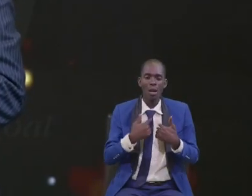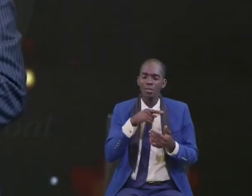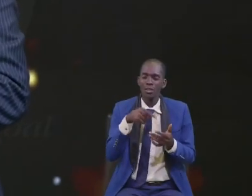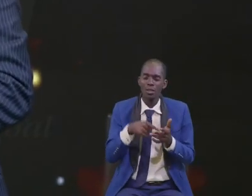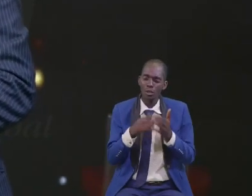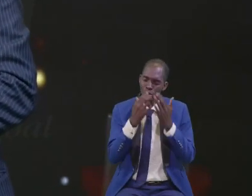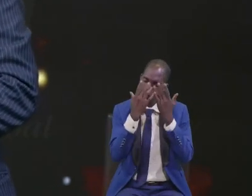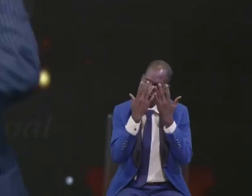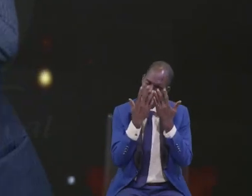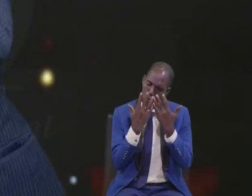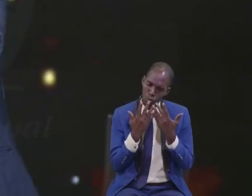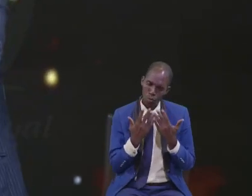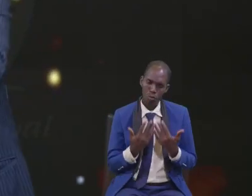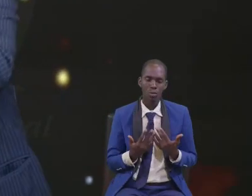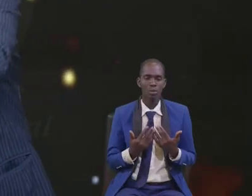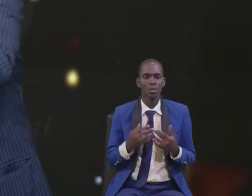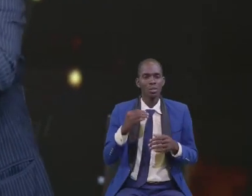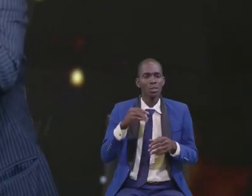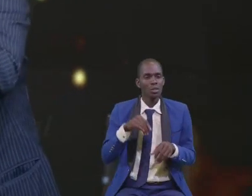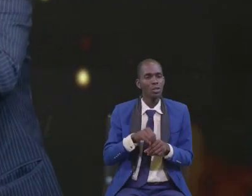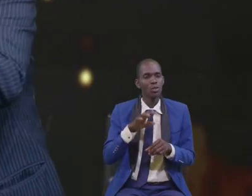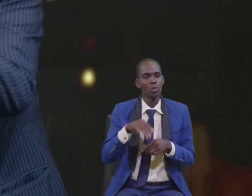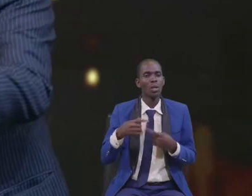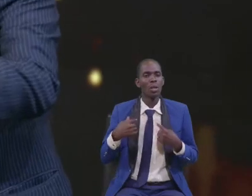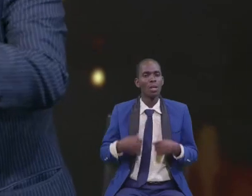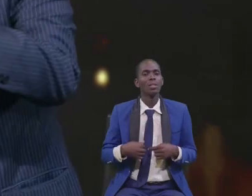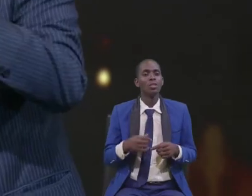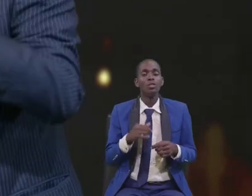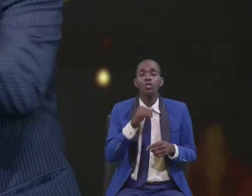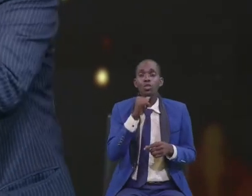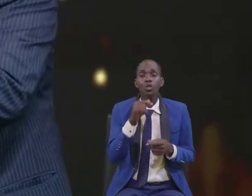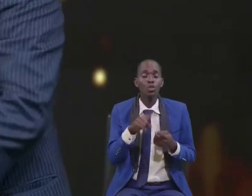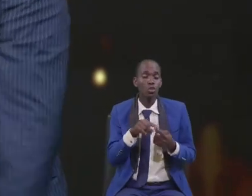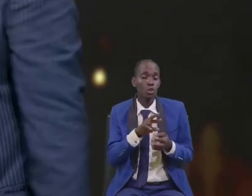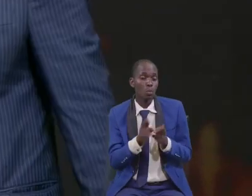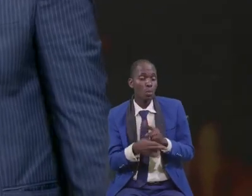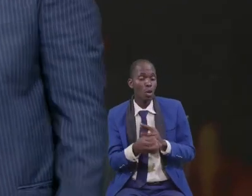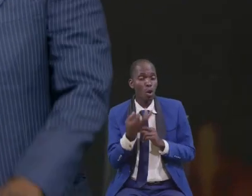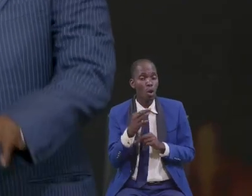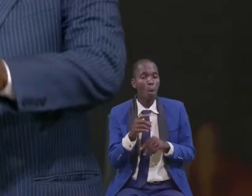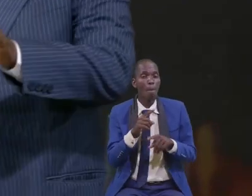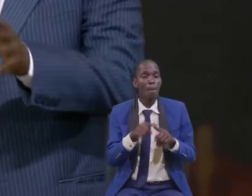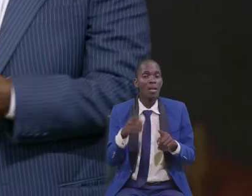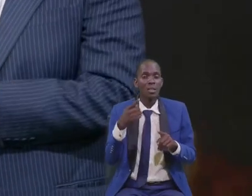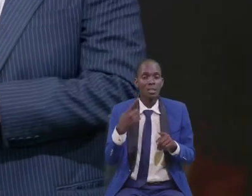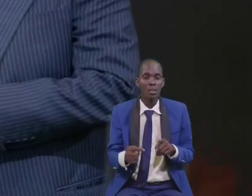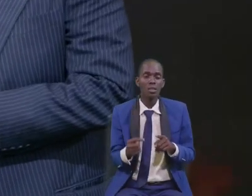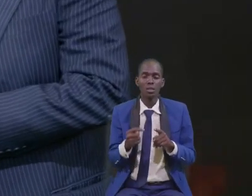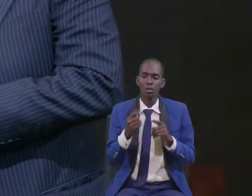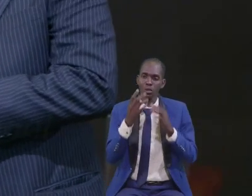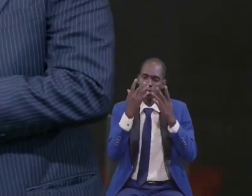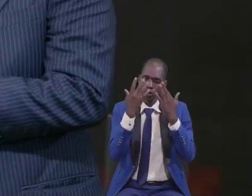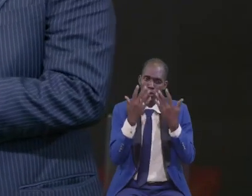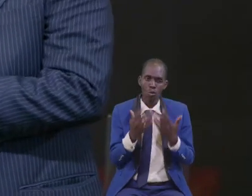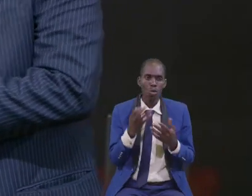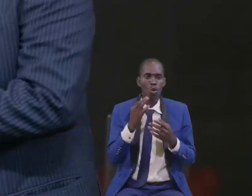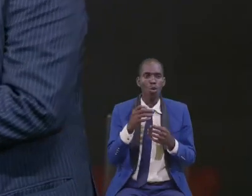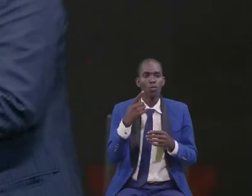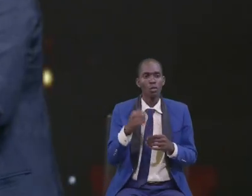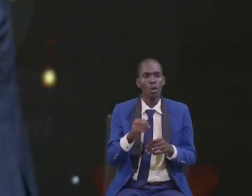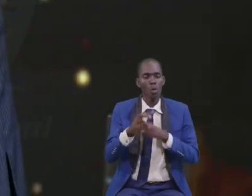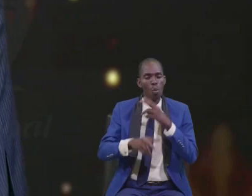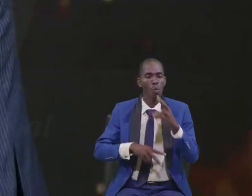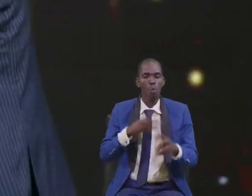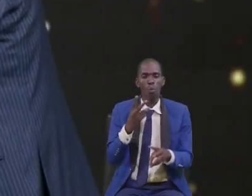be regretted of, not to be repented of, but the sorrow of the world worketh death.